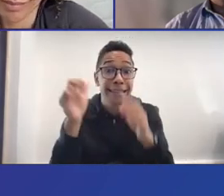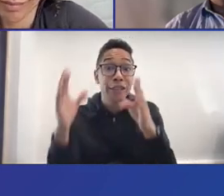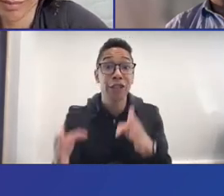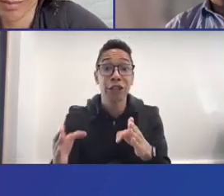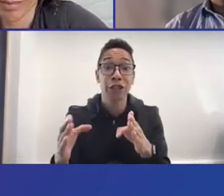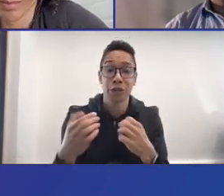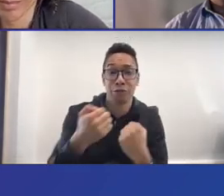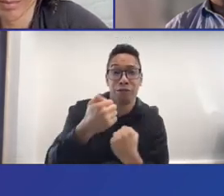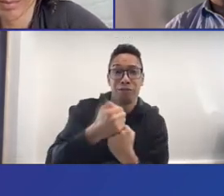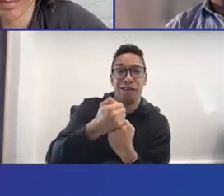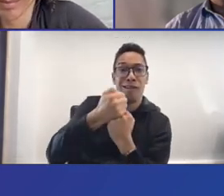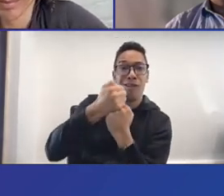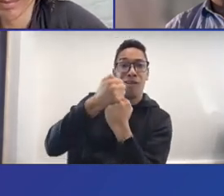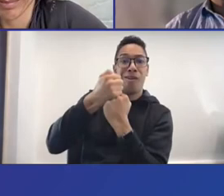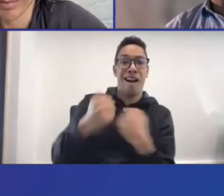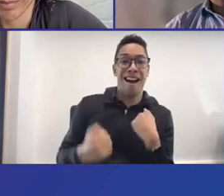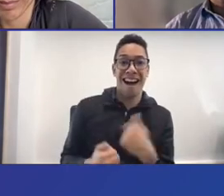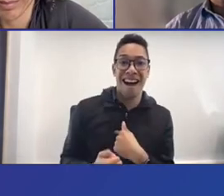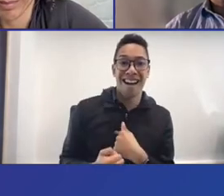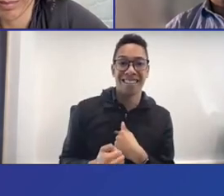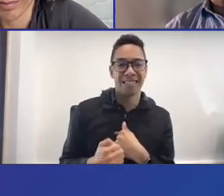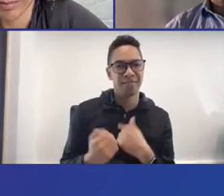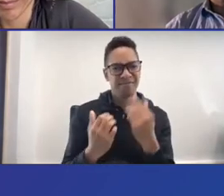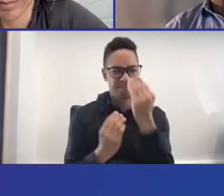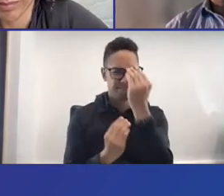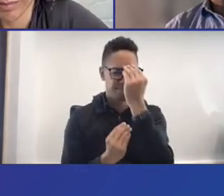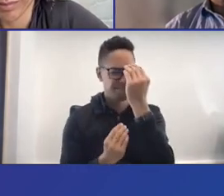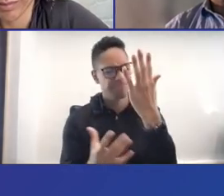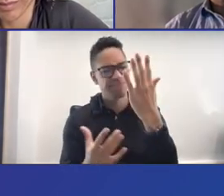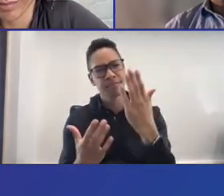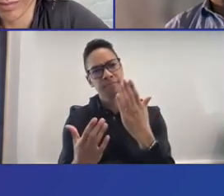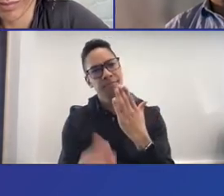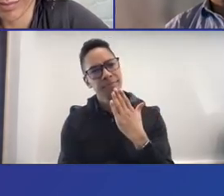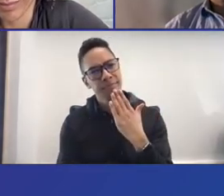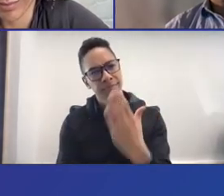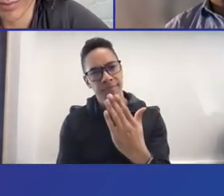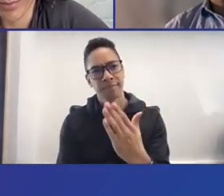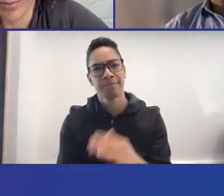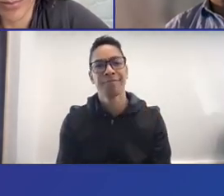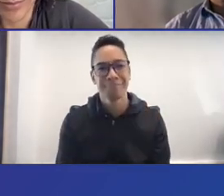holding us deeply. I want to say thank you.